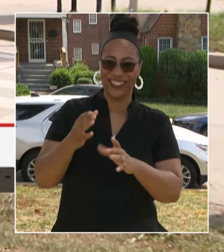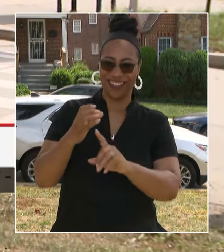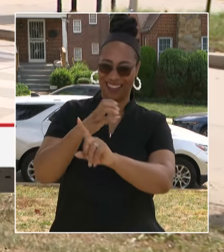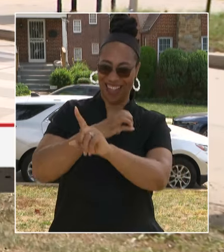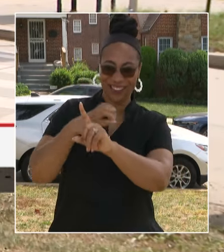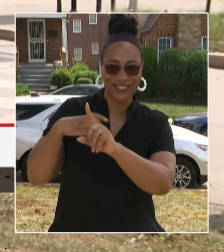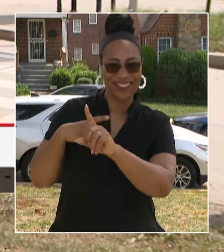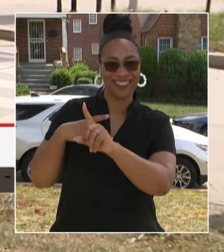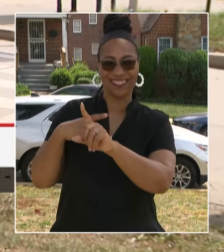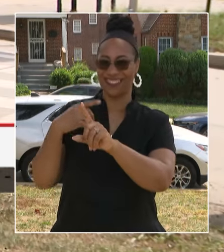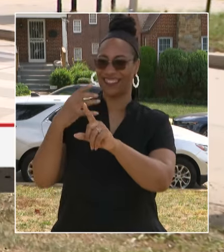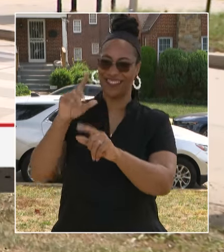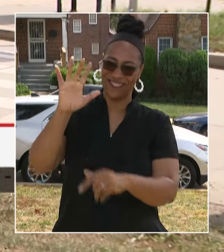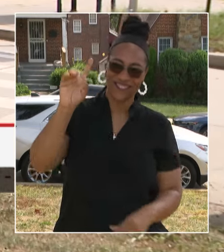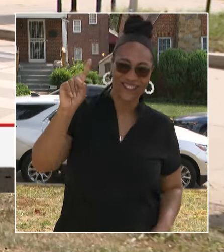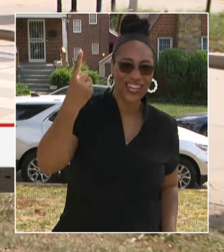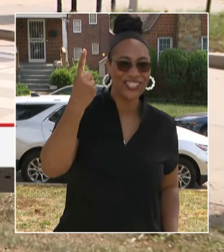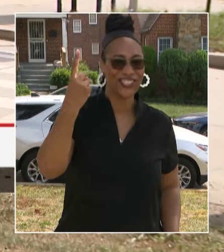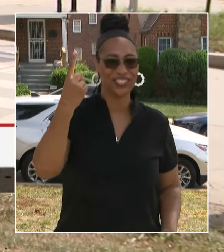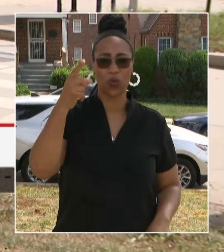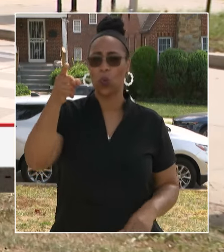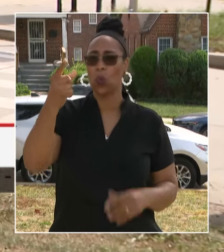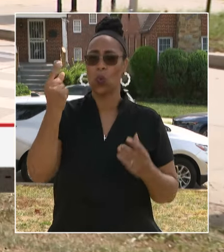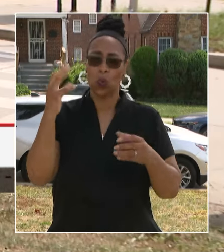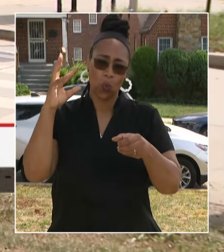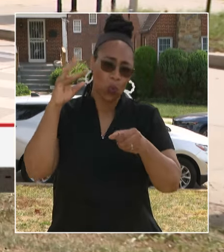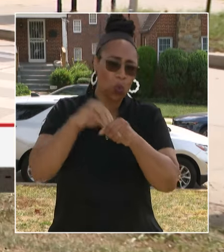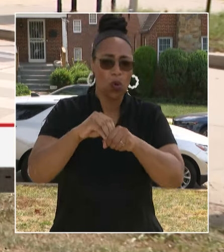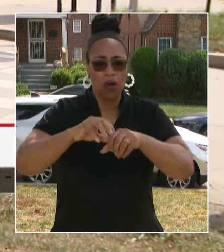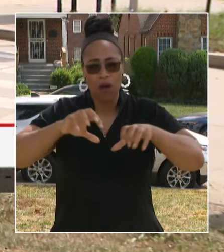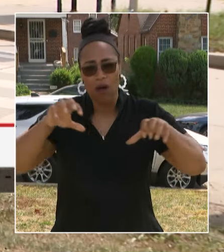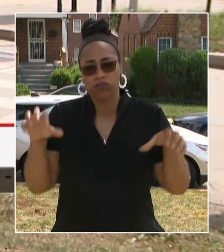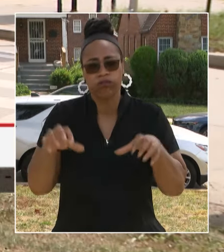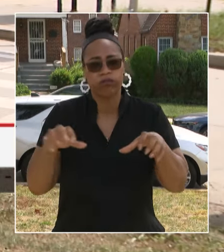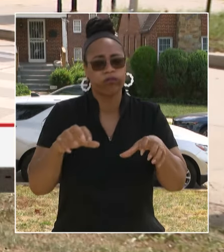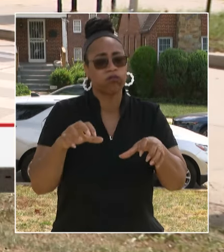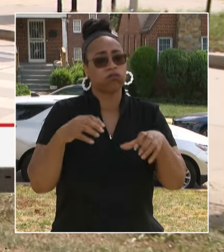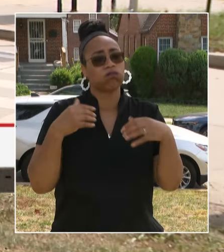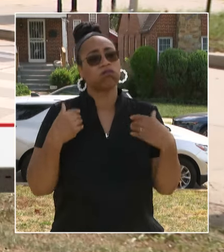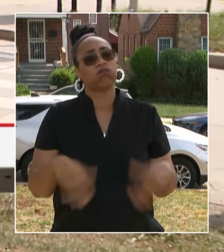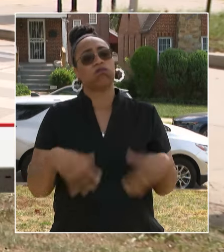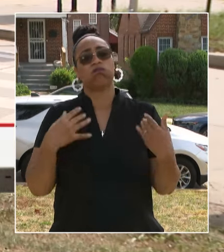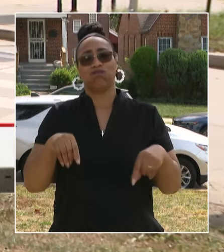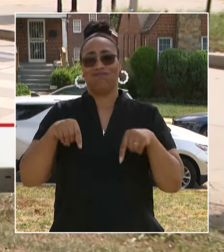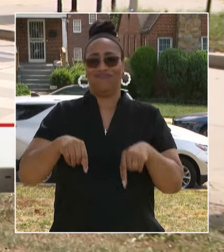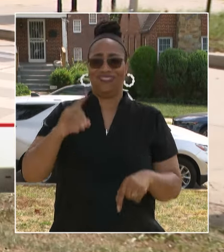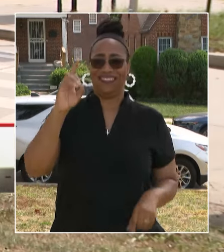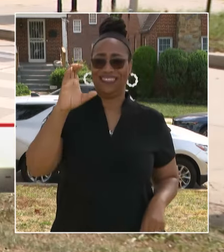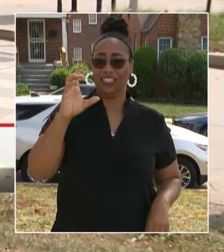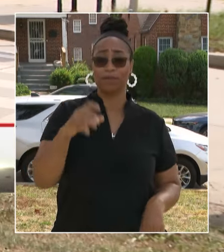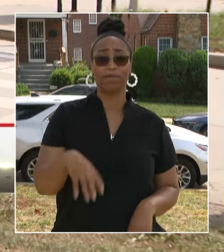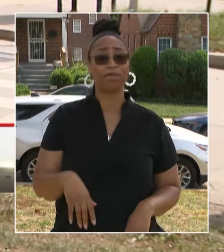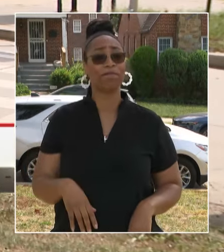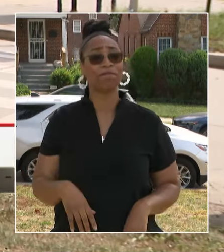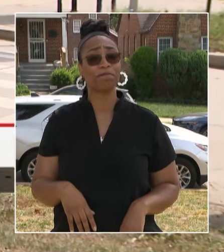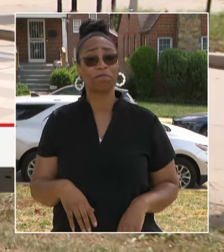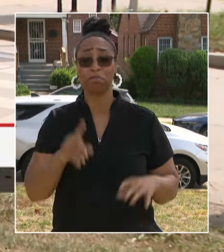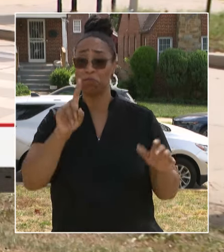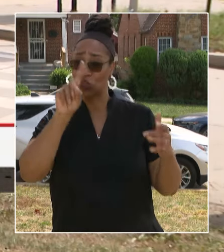all how to do it. He was a renowned educator, and I see we've been joined by President Maurice Eddington of